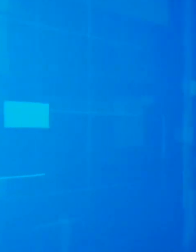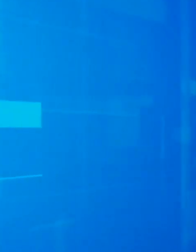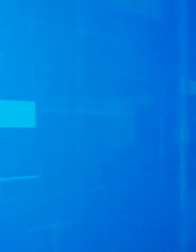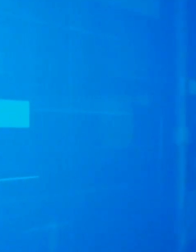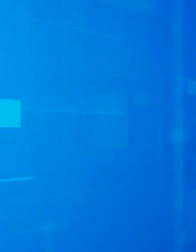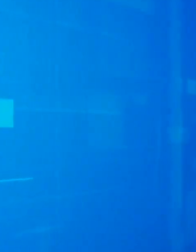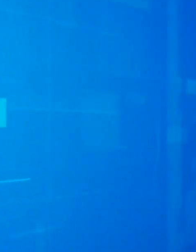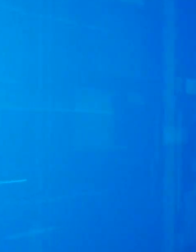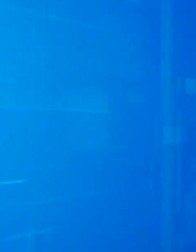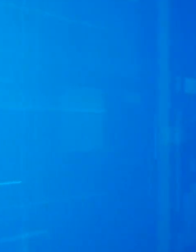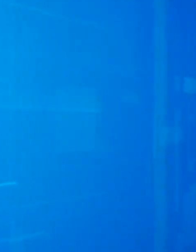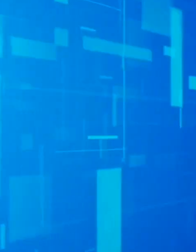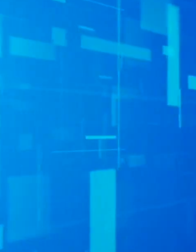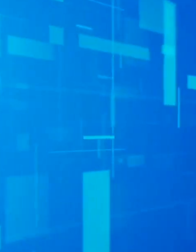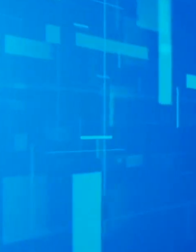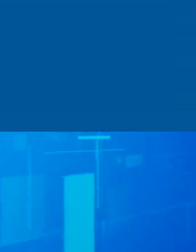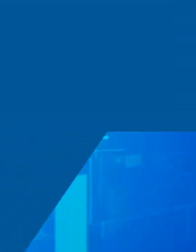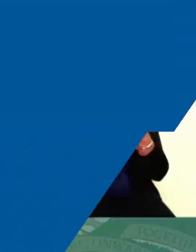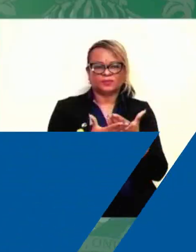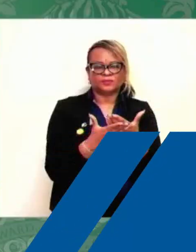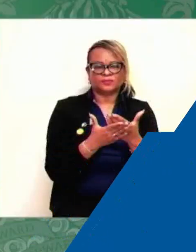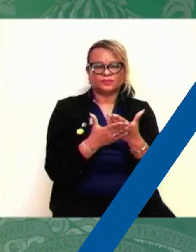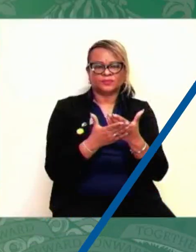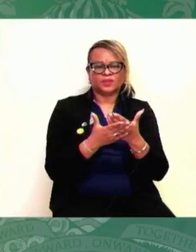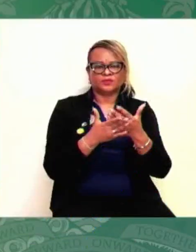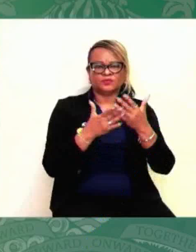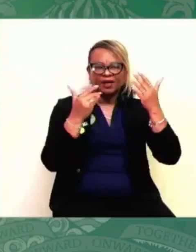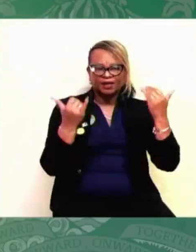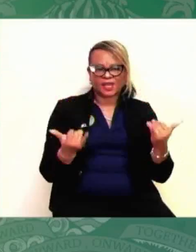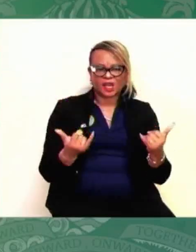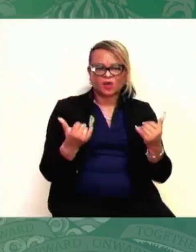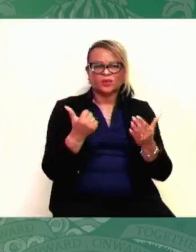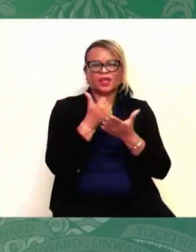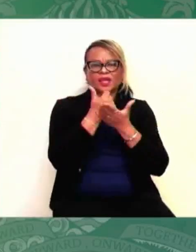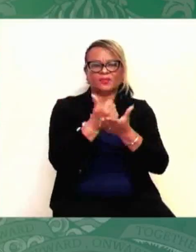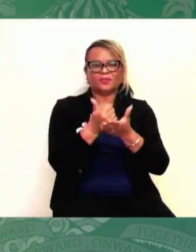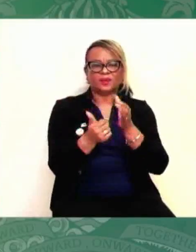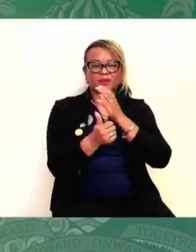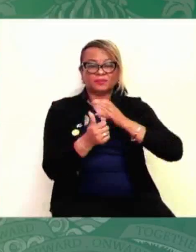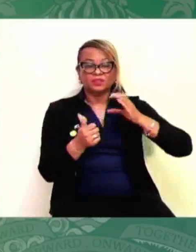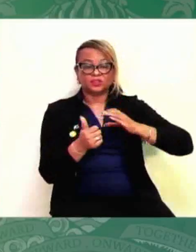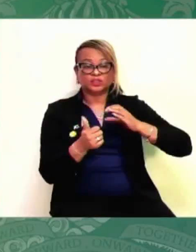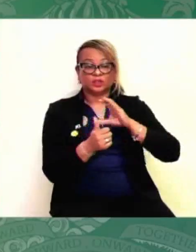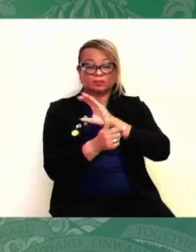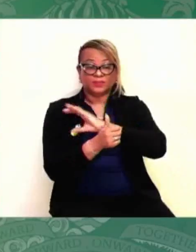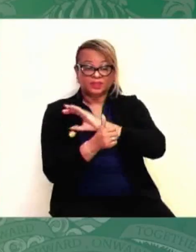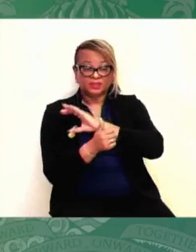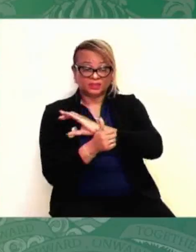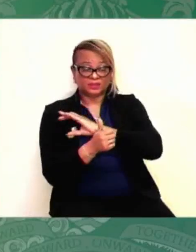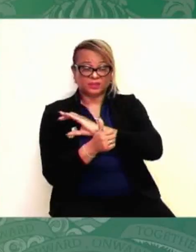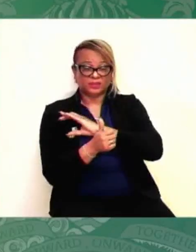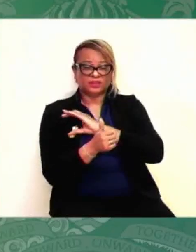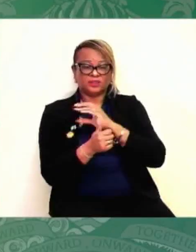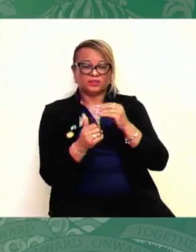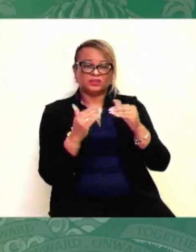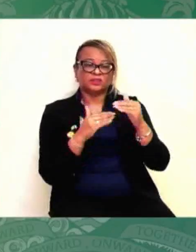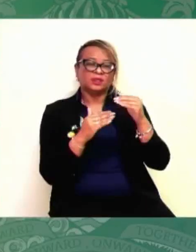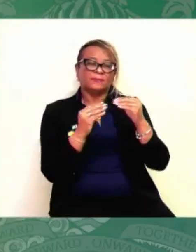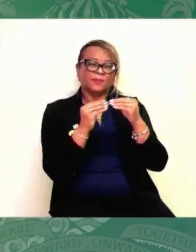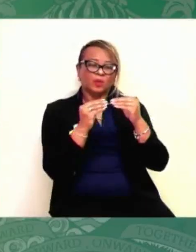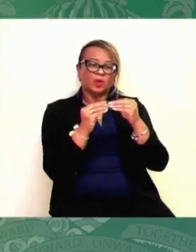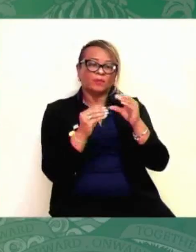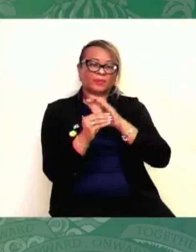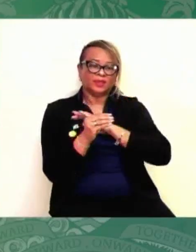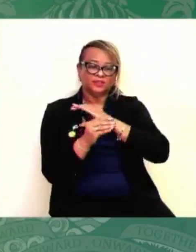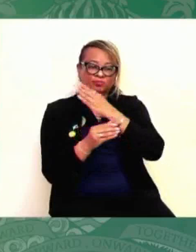activities in the downtown area. Now, with the help of the Commissioner of Police, we're seeing greater police presence that